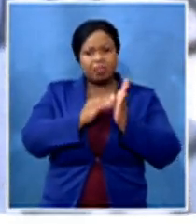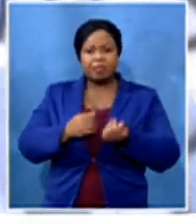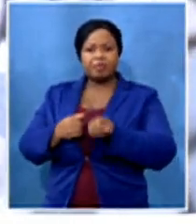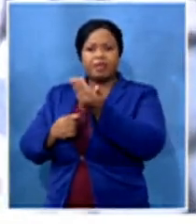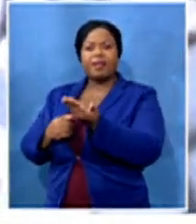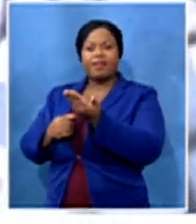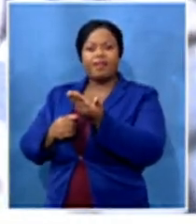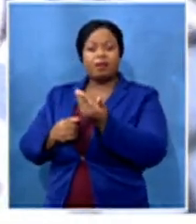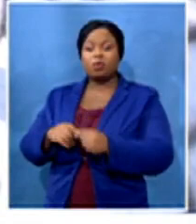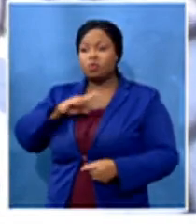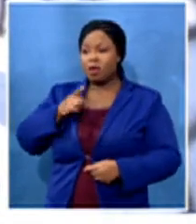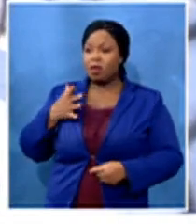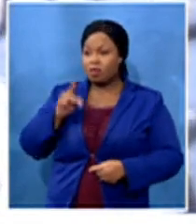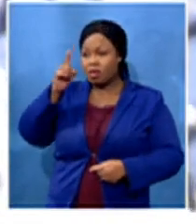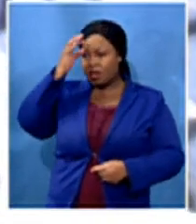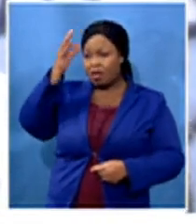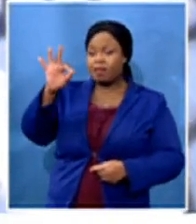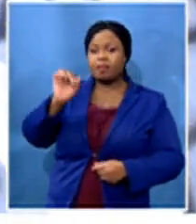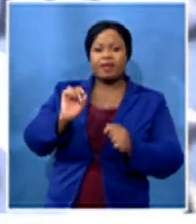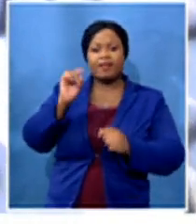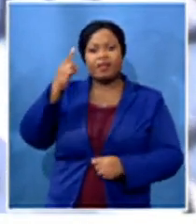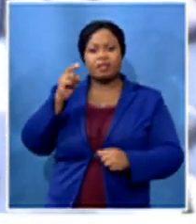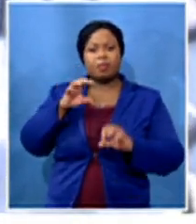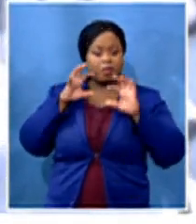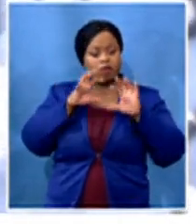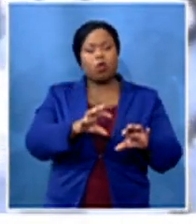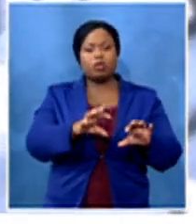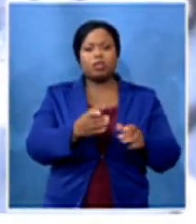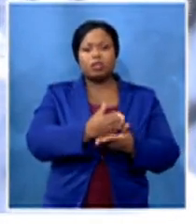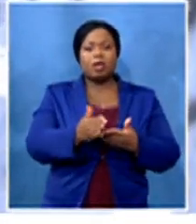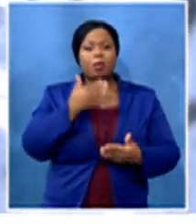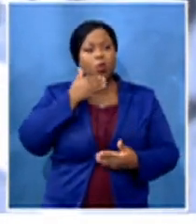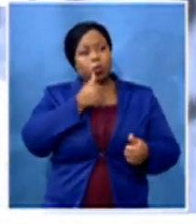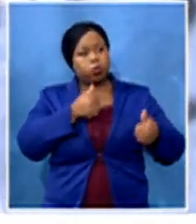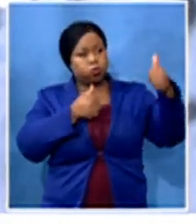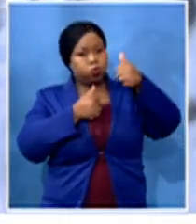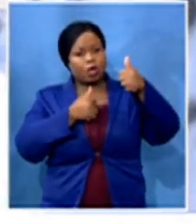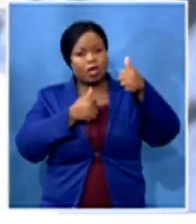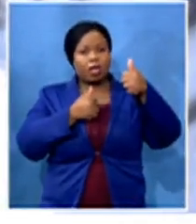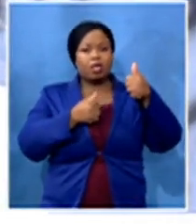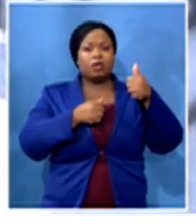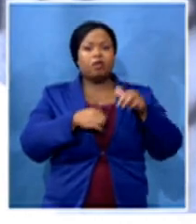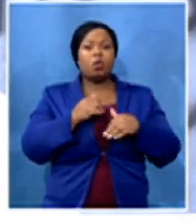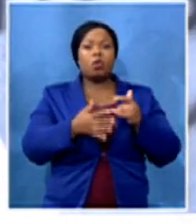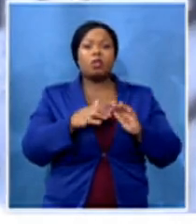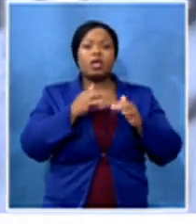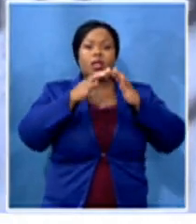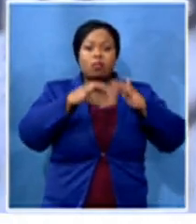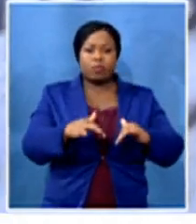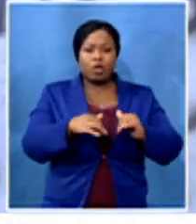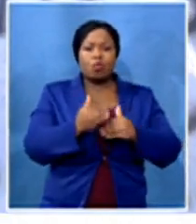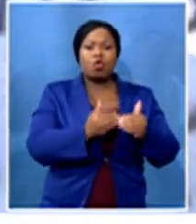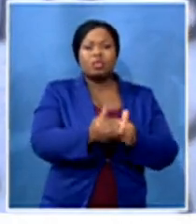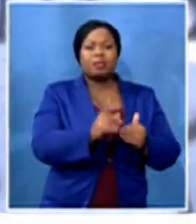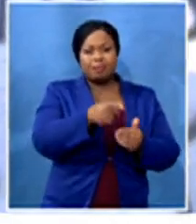be asking government to force those who are basically in charge of the liquidation process to